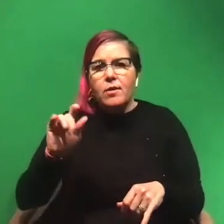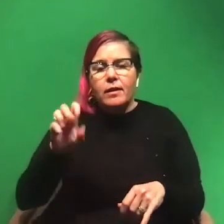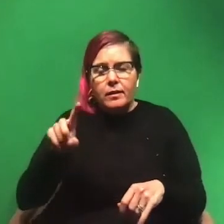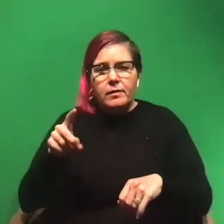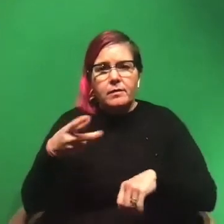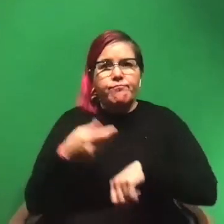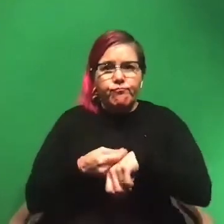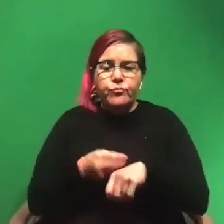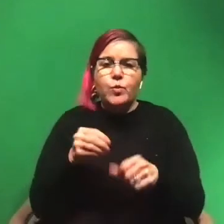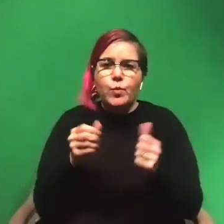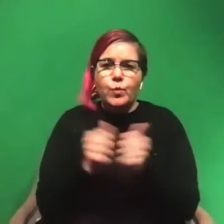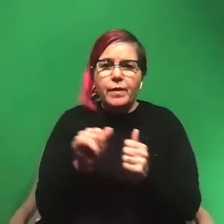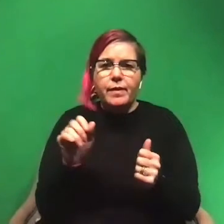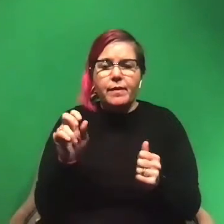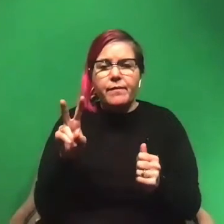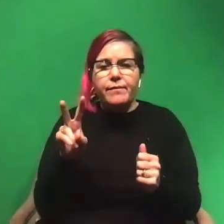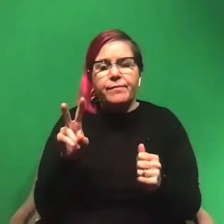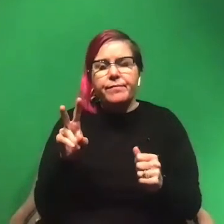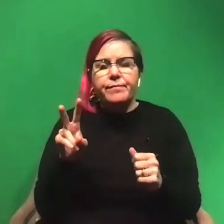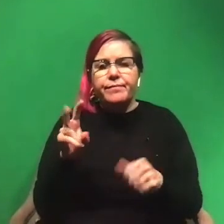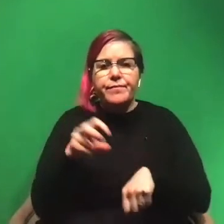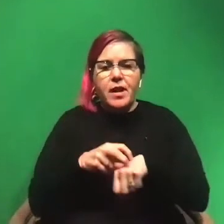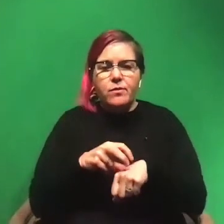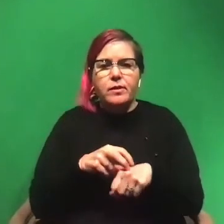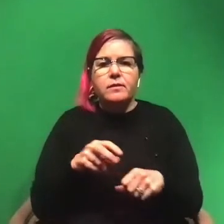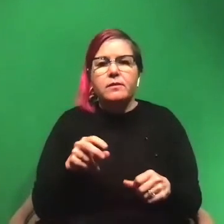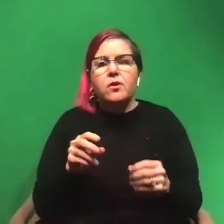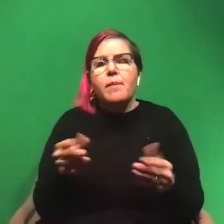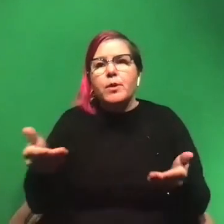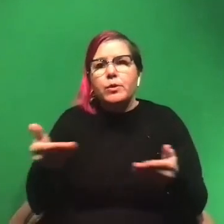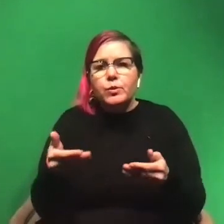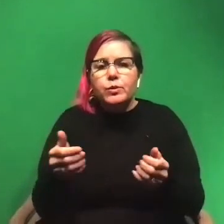In this case, was intranasally. So you just take a cat and you put it in the nose.